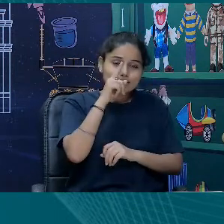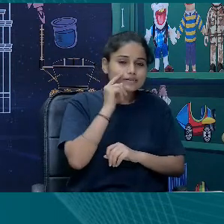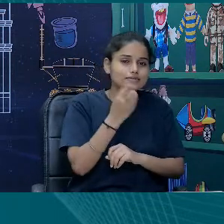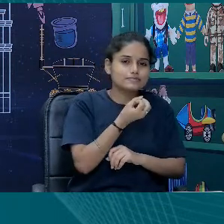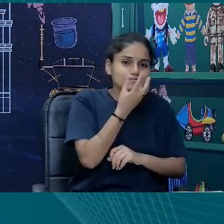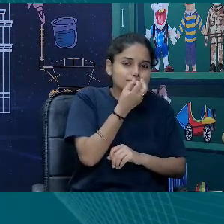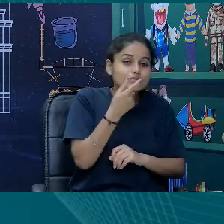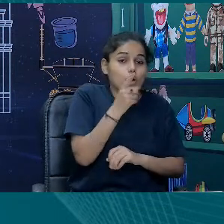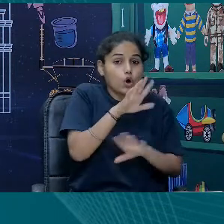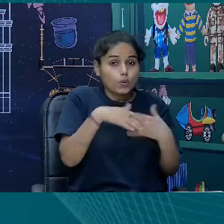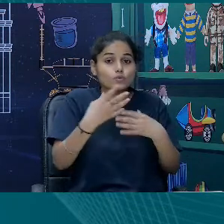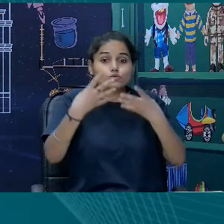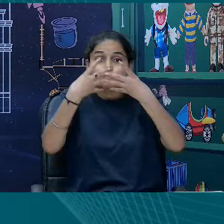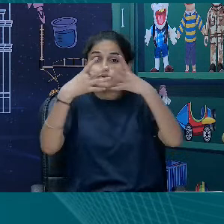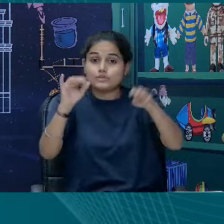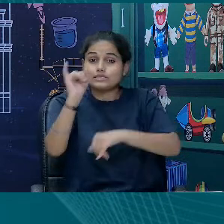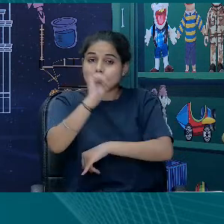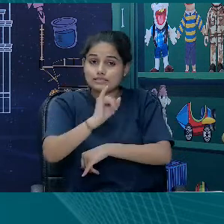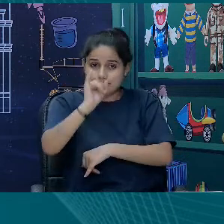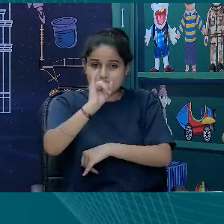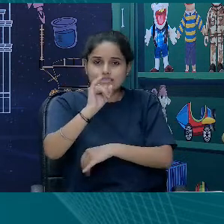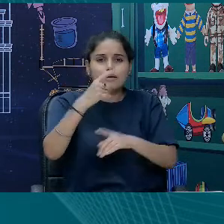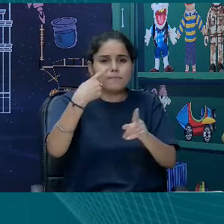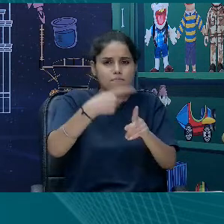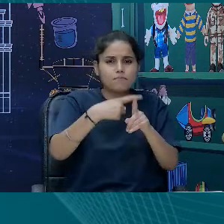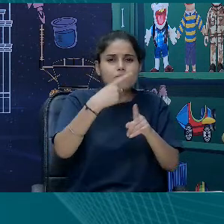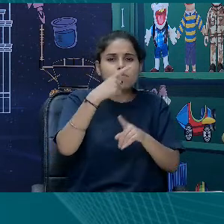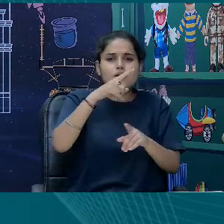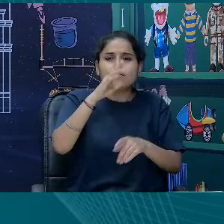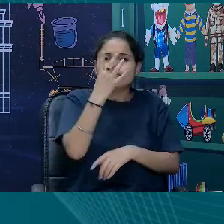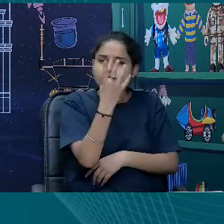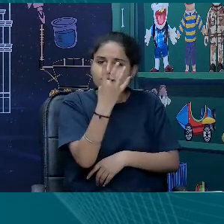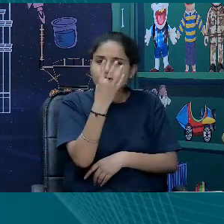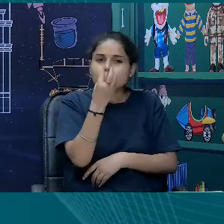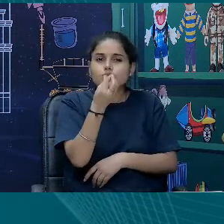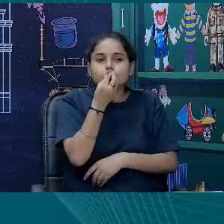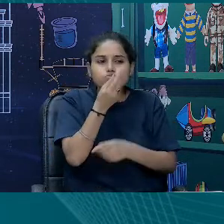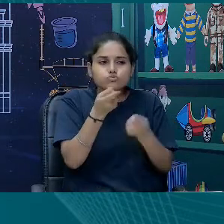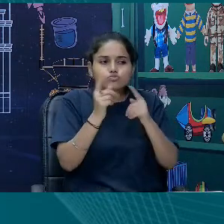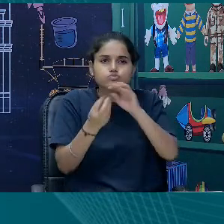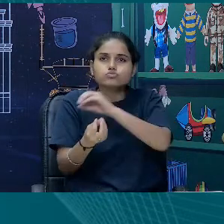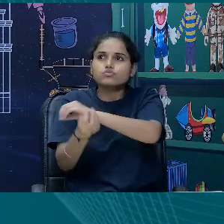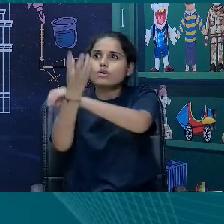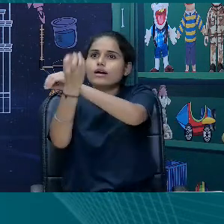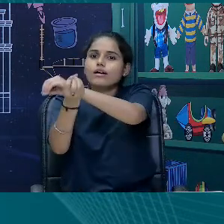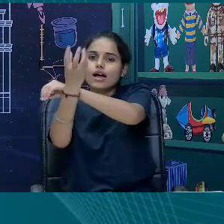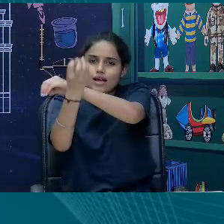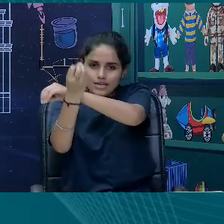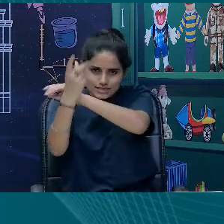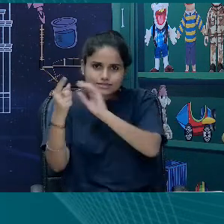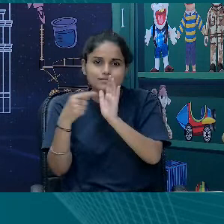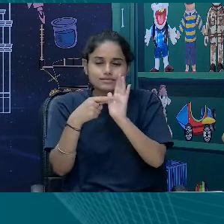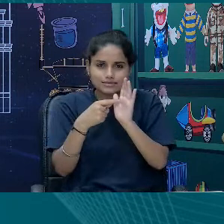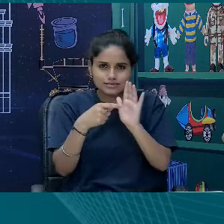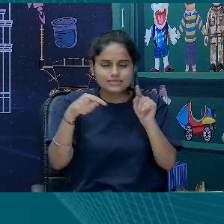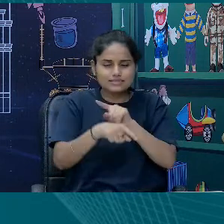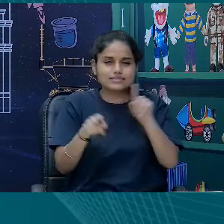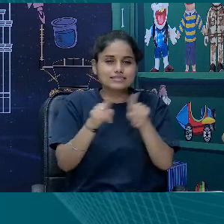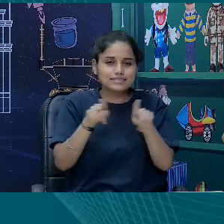windows, 4 chimneys. So this is what, you know, we understood that the summary of the poem